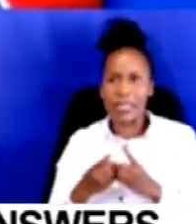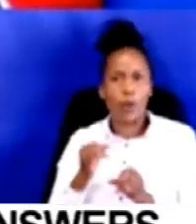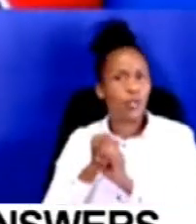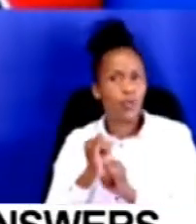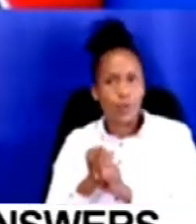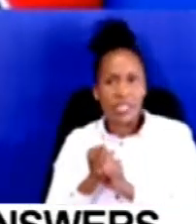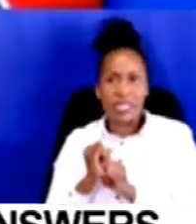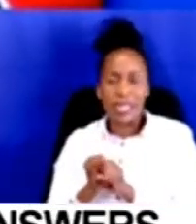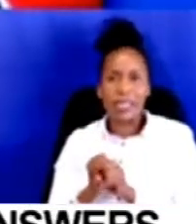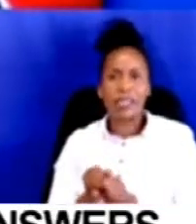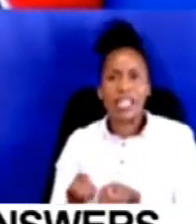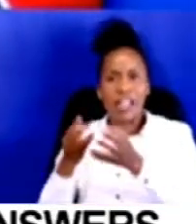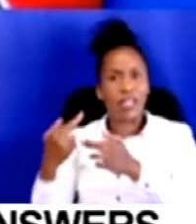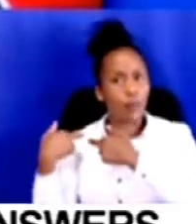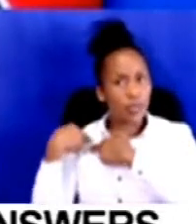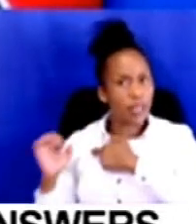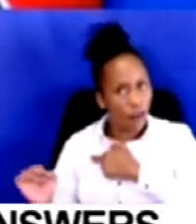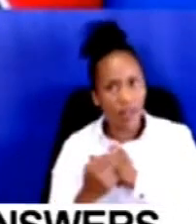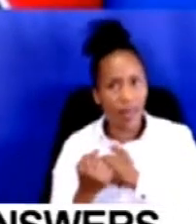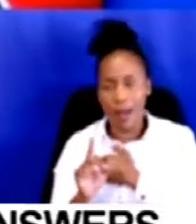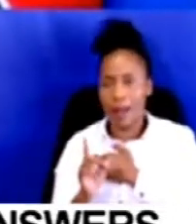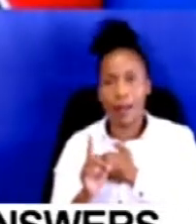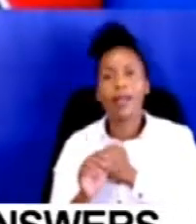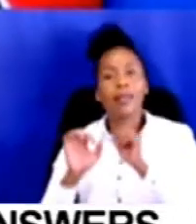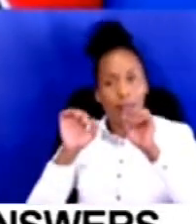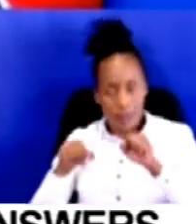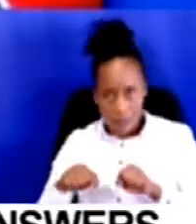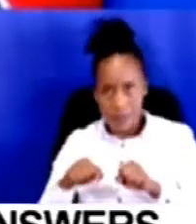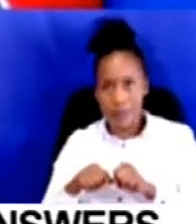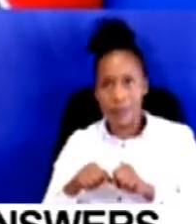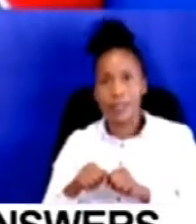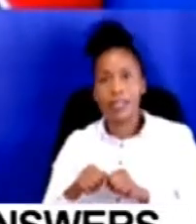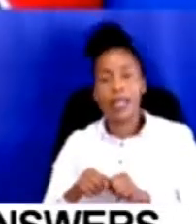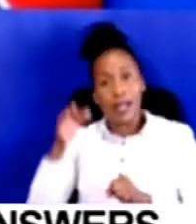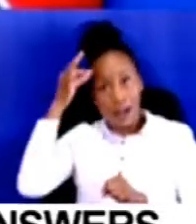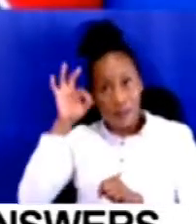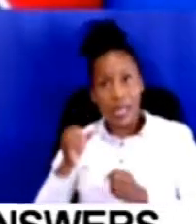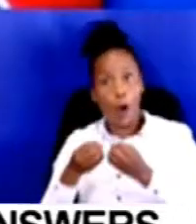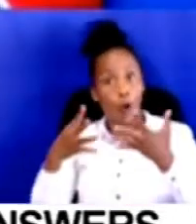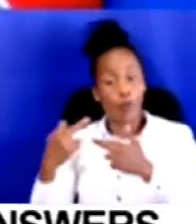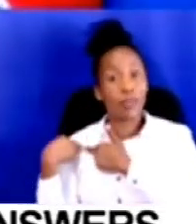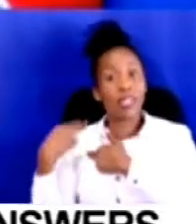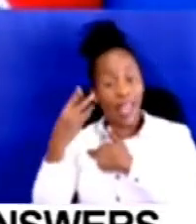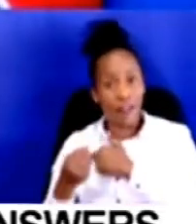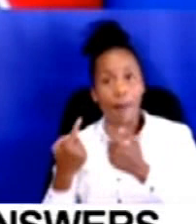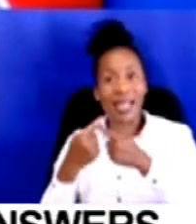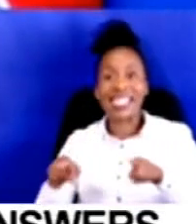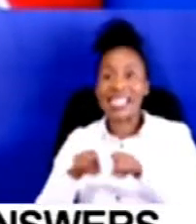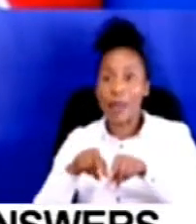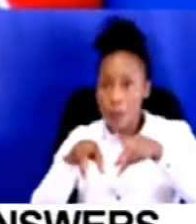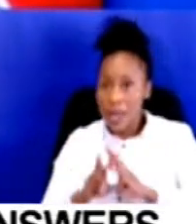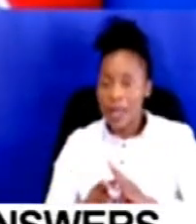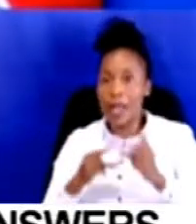I agree that government institutions carry a lot of responsibility, but equally so, our